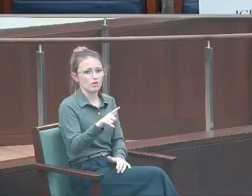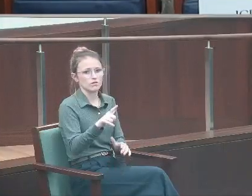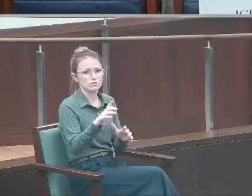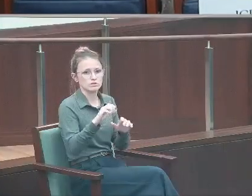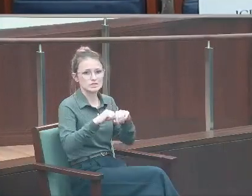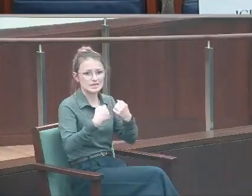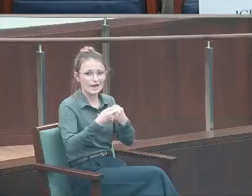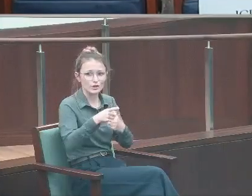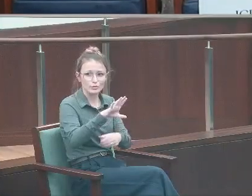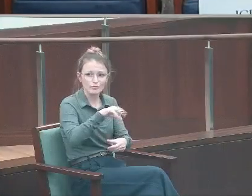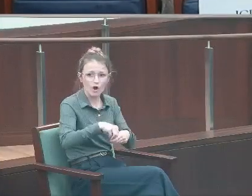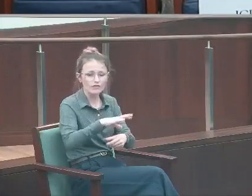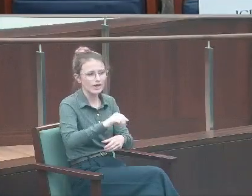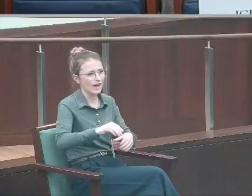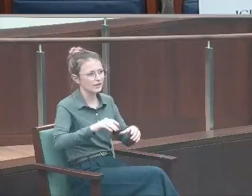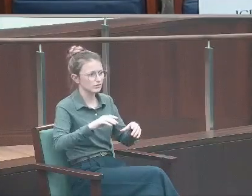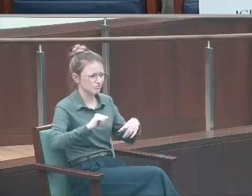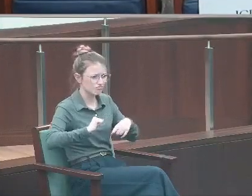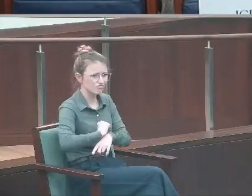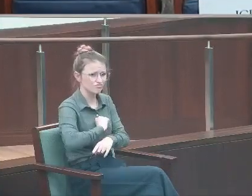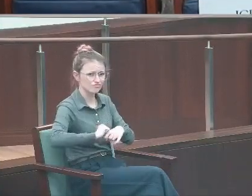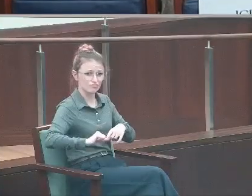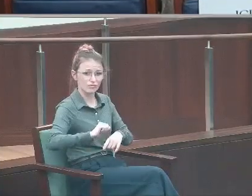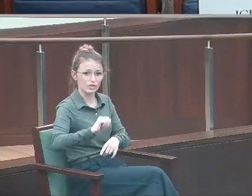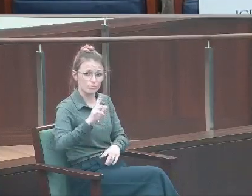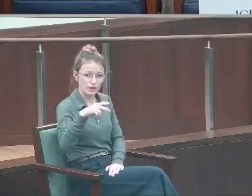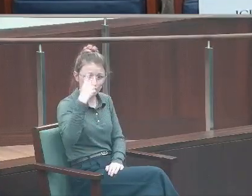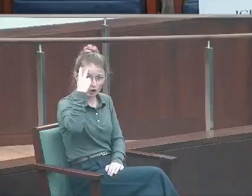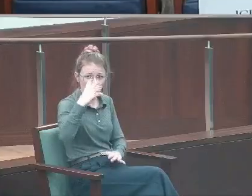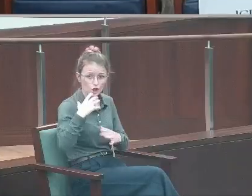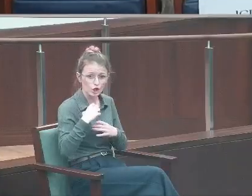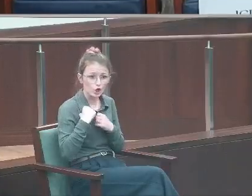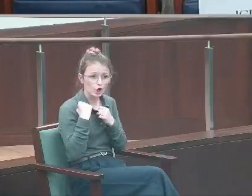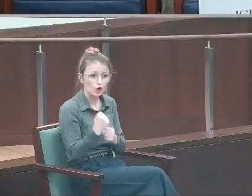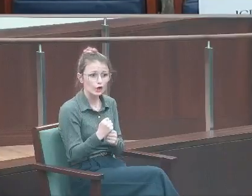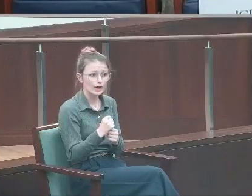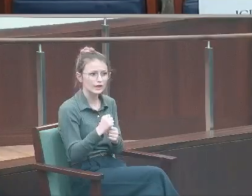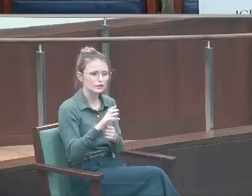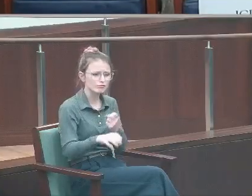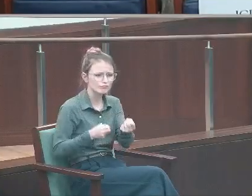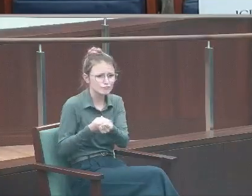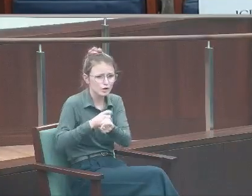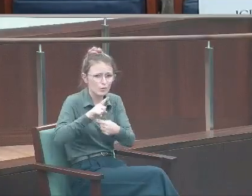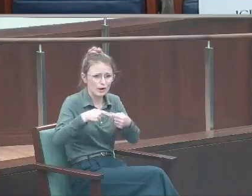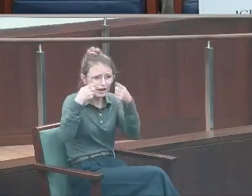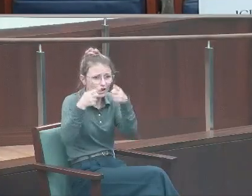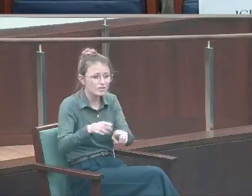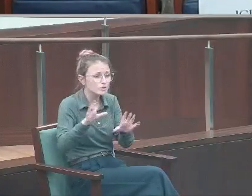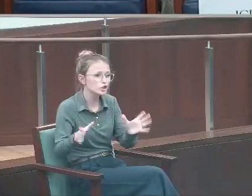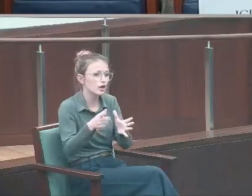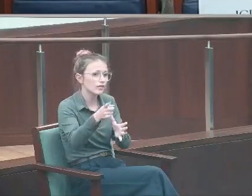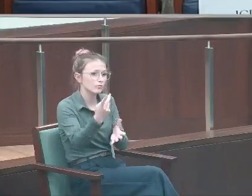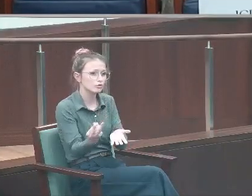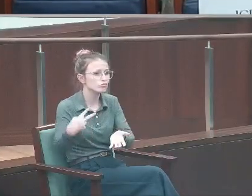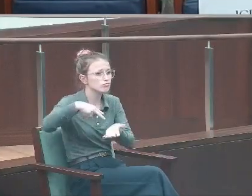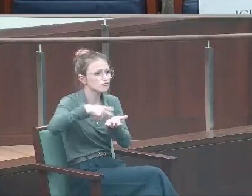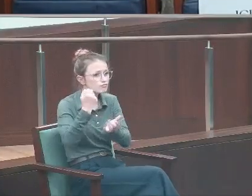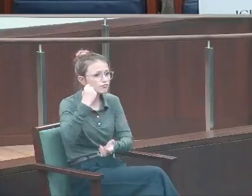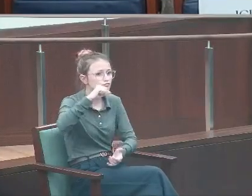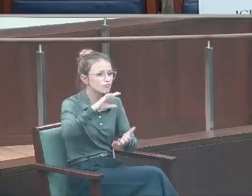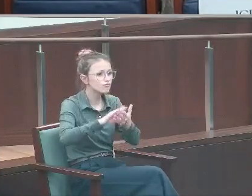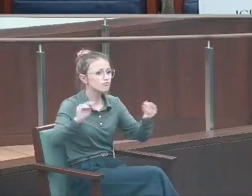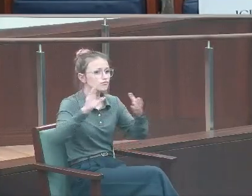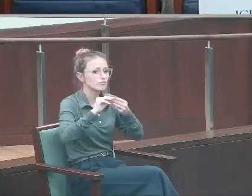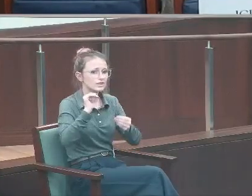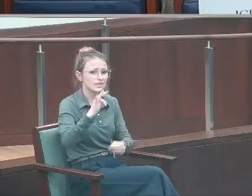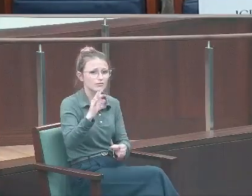to exercise political courage, get their backs when they do, encourage them to take nuanced positions and support them when they do,